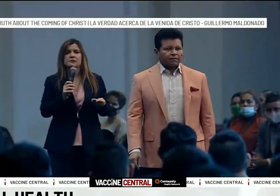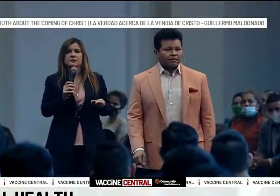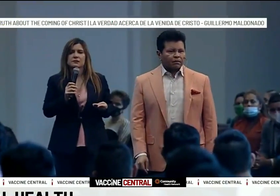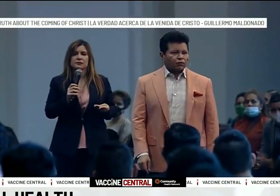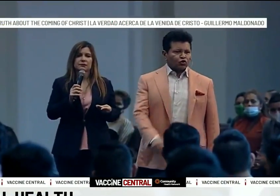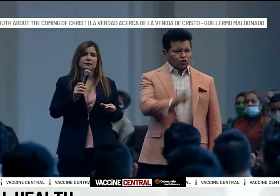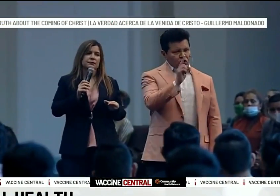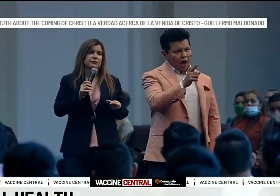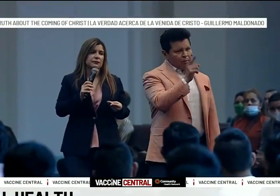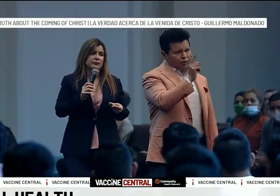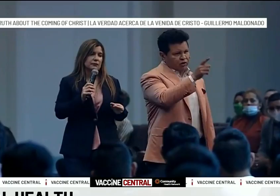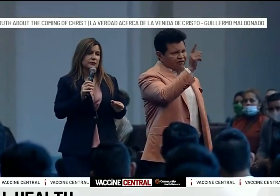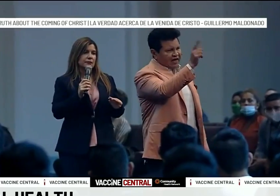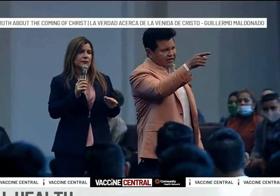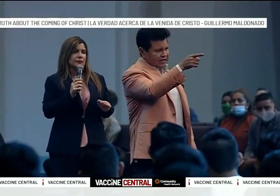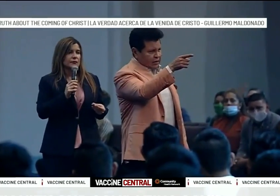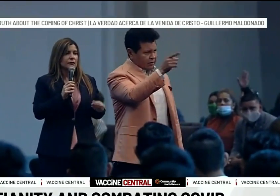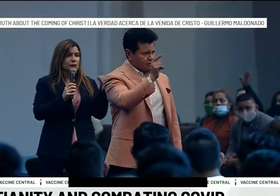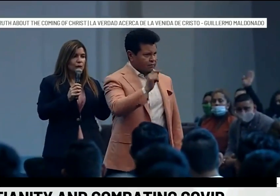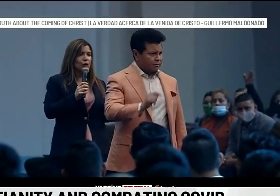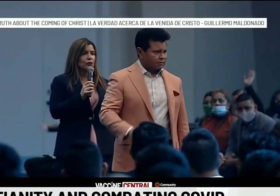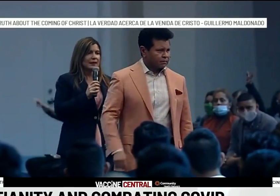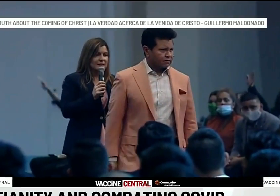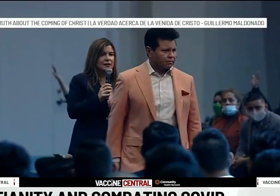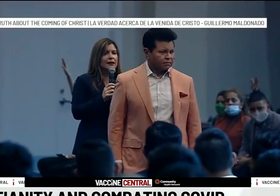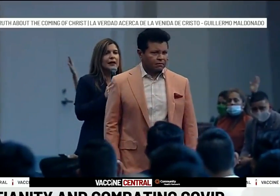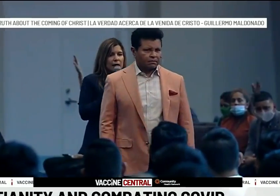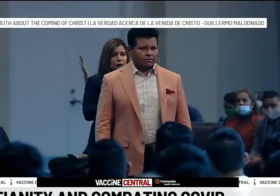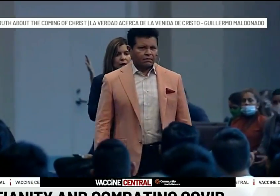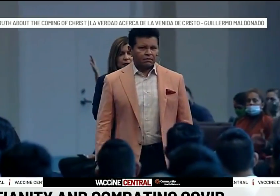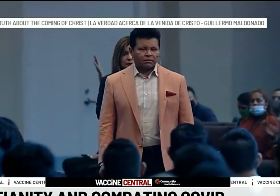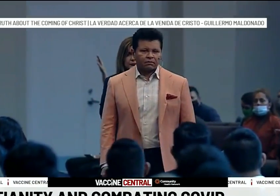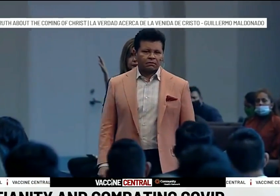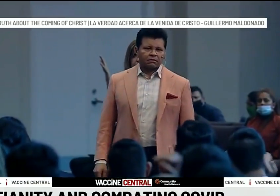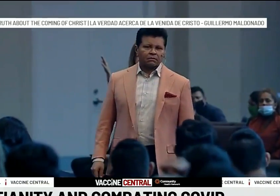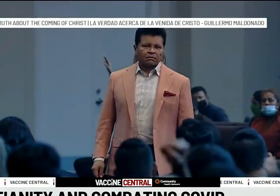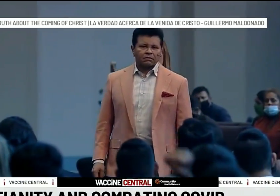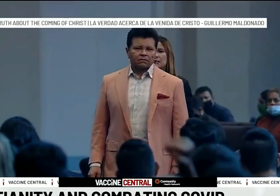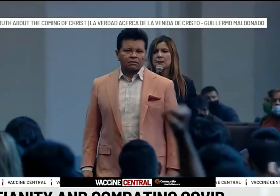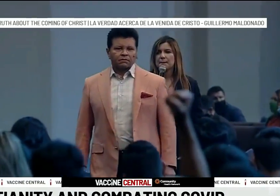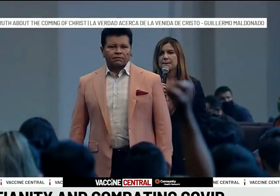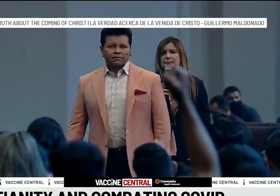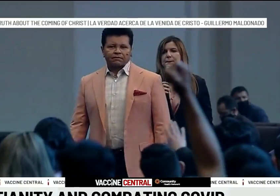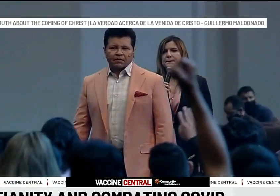Religious influence. Do not put the vaccine. No reciba la vacuna.